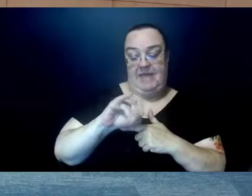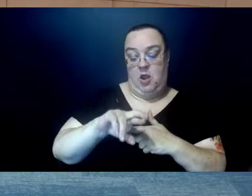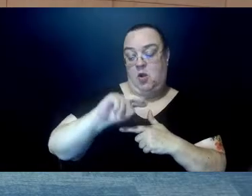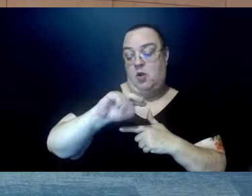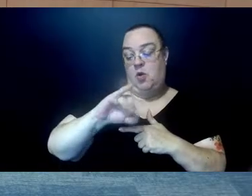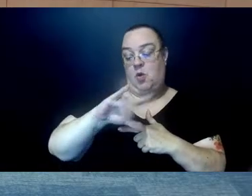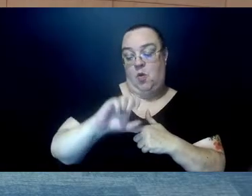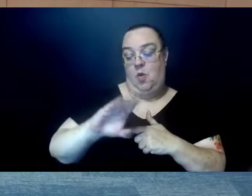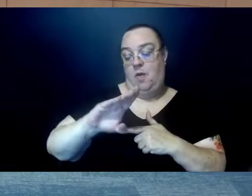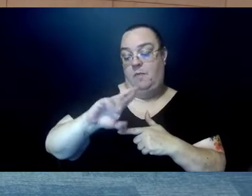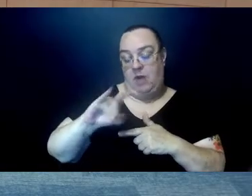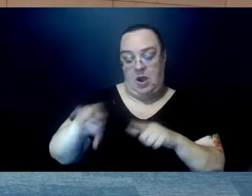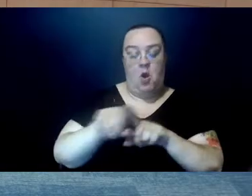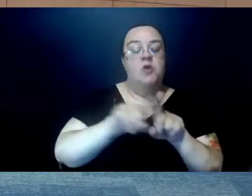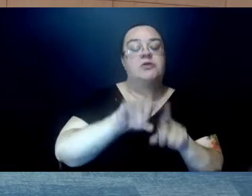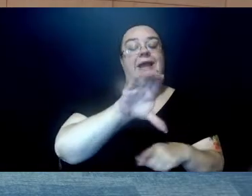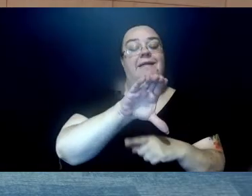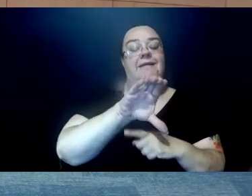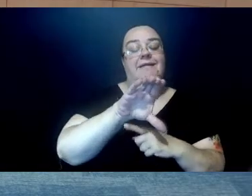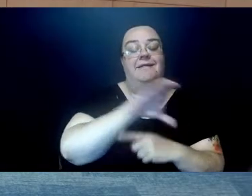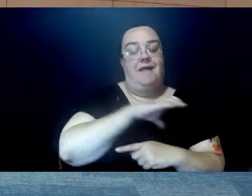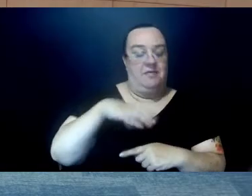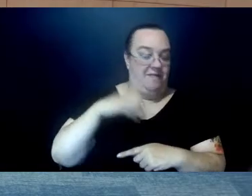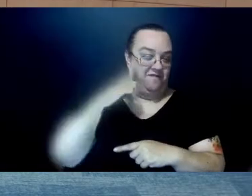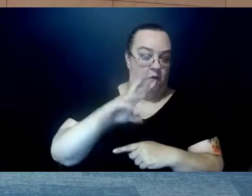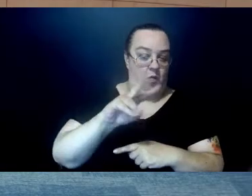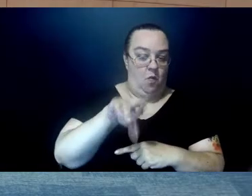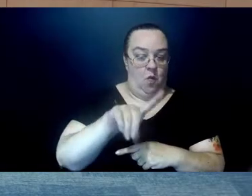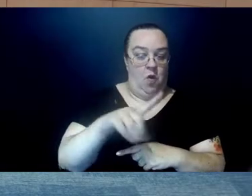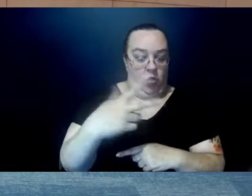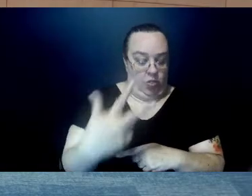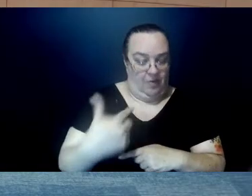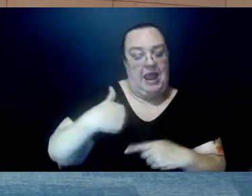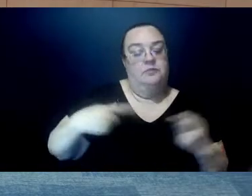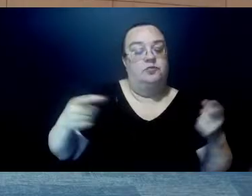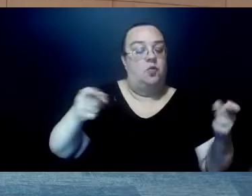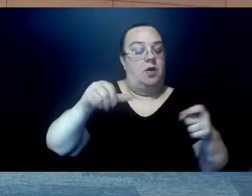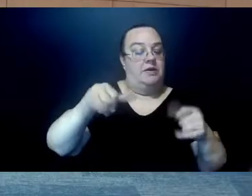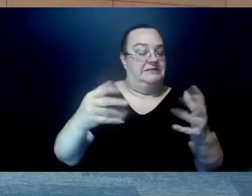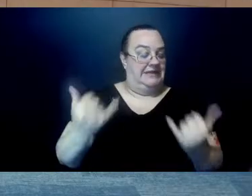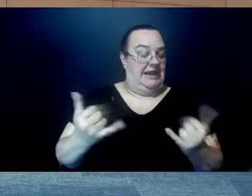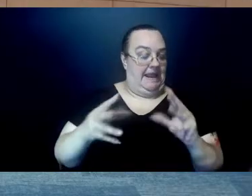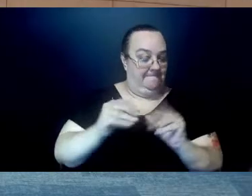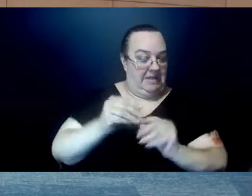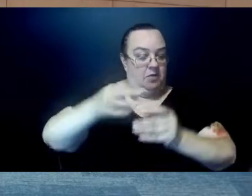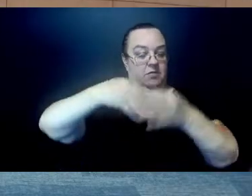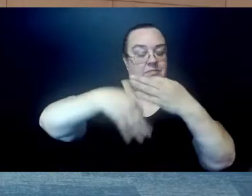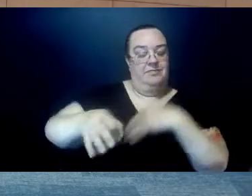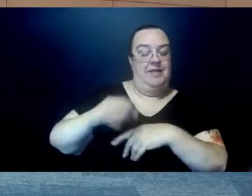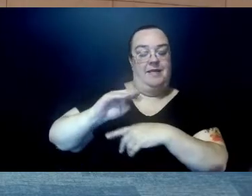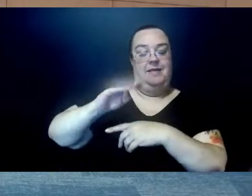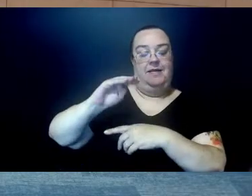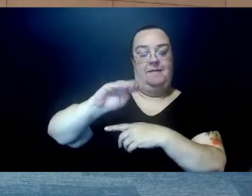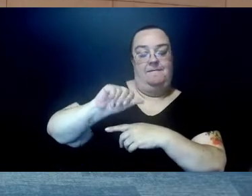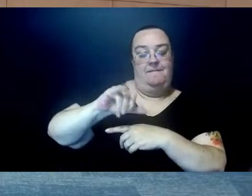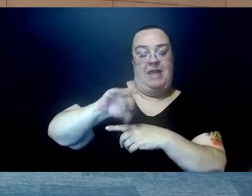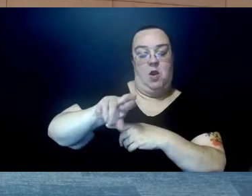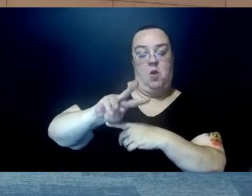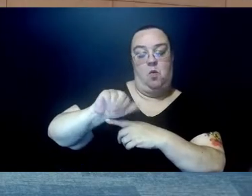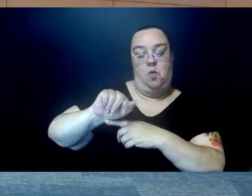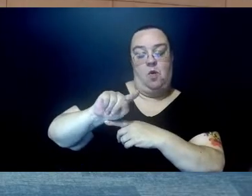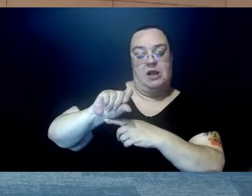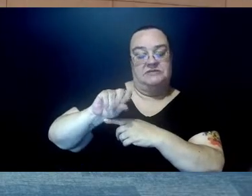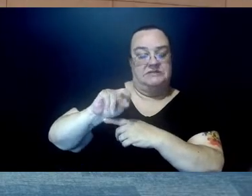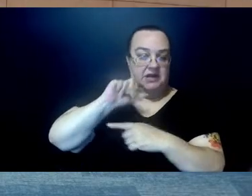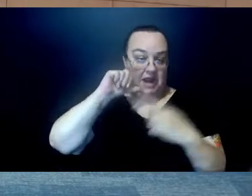council member for Ward 3, and I am chairing today's meeting in Mayor Watson's absence.